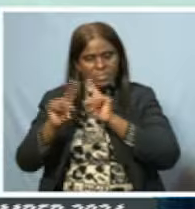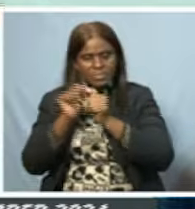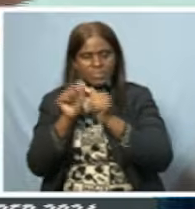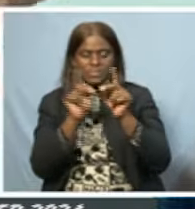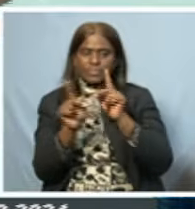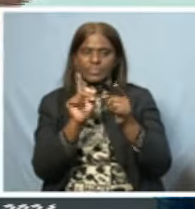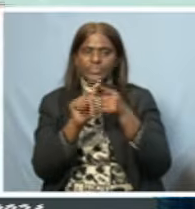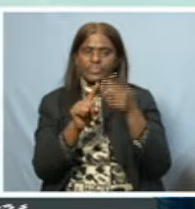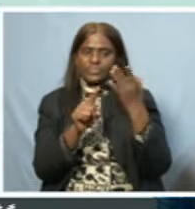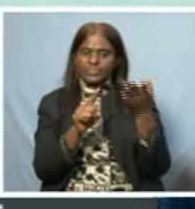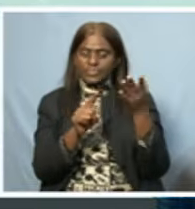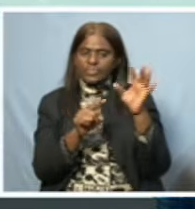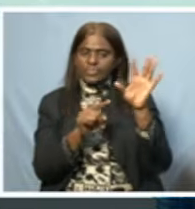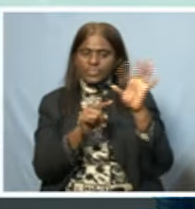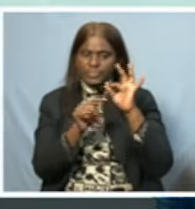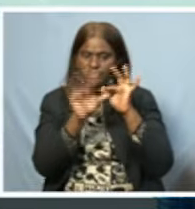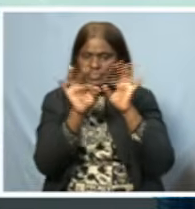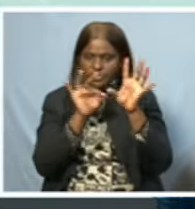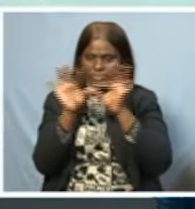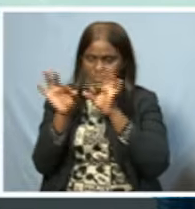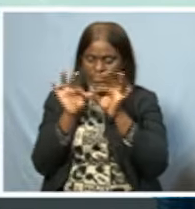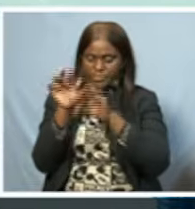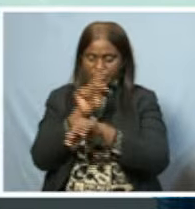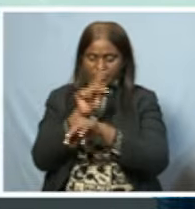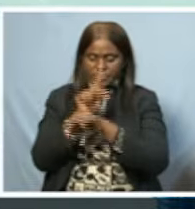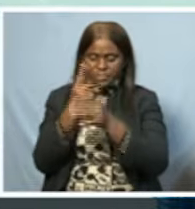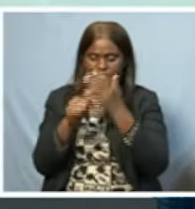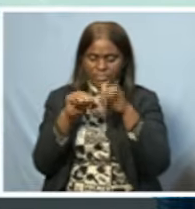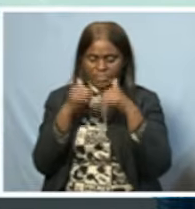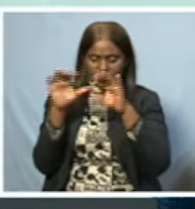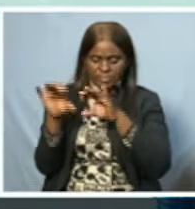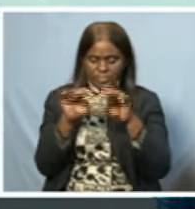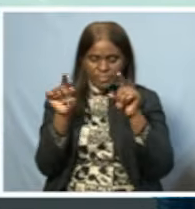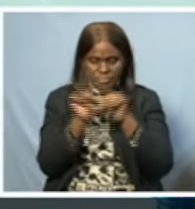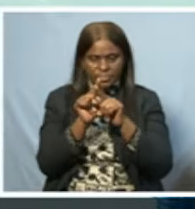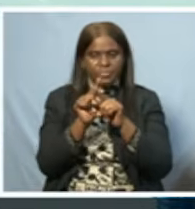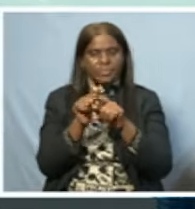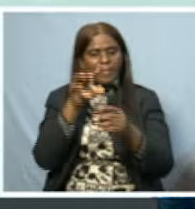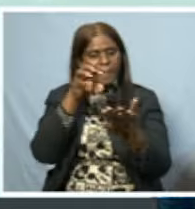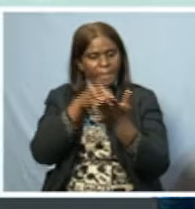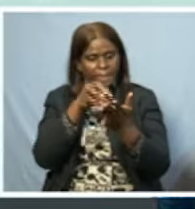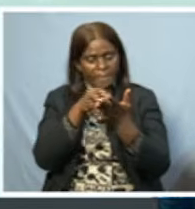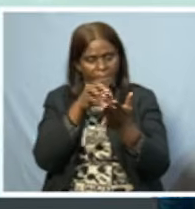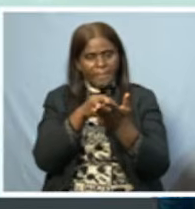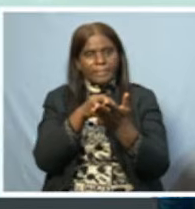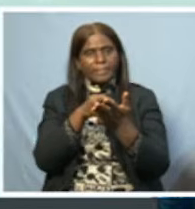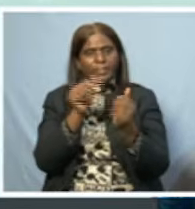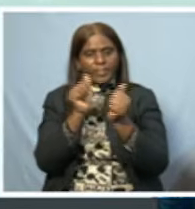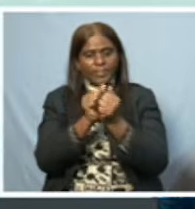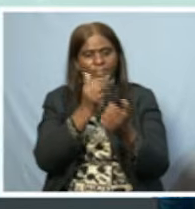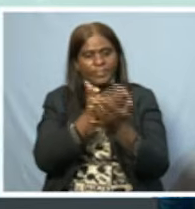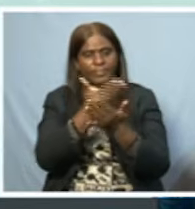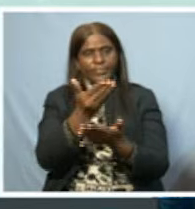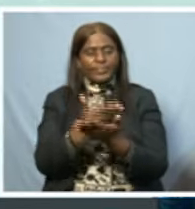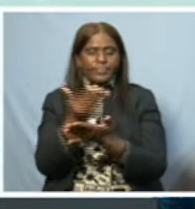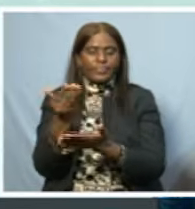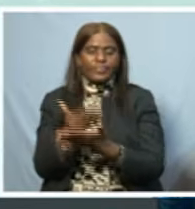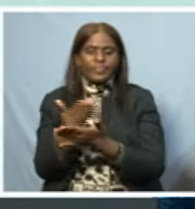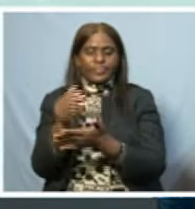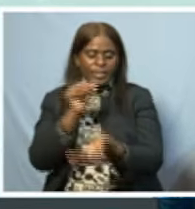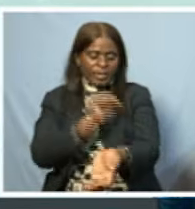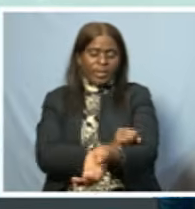to pick these projects that we do, as well as matters surrounding procurement. The dumping